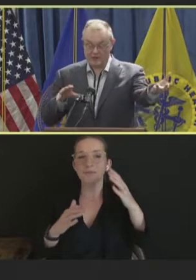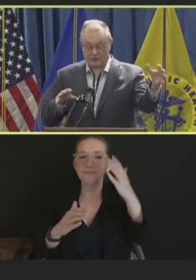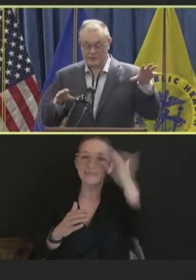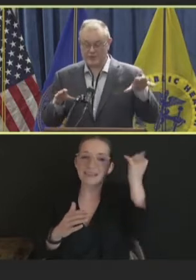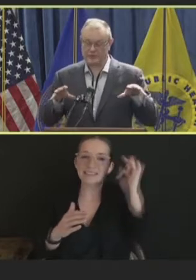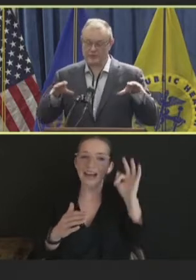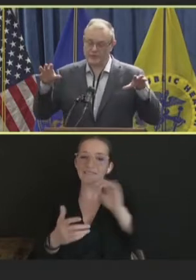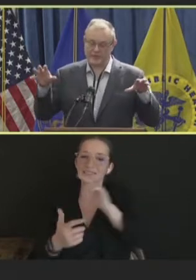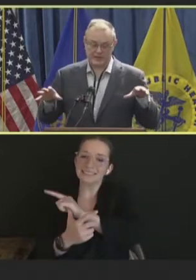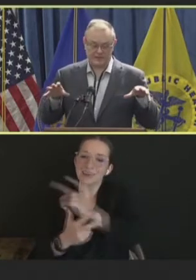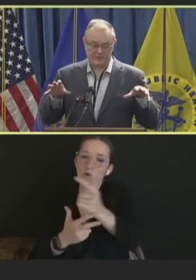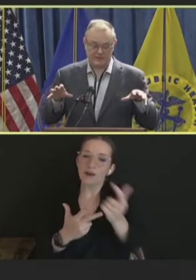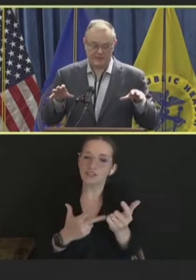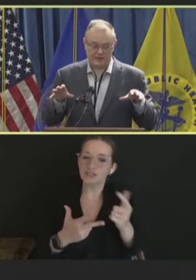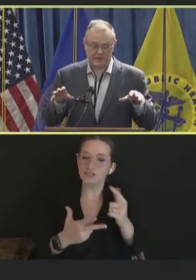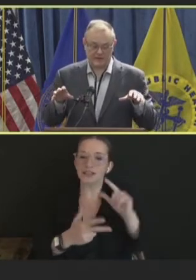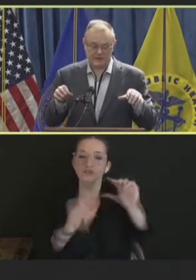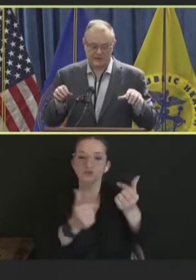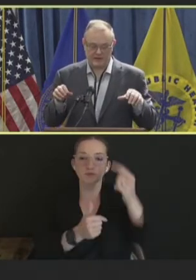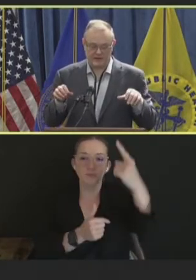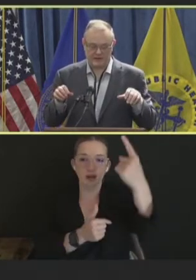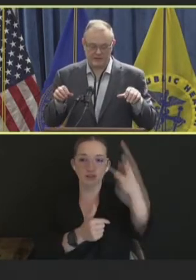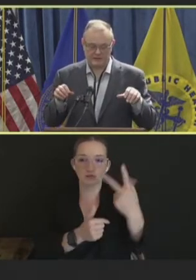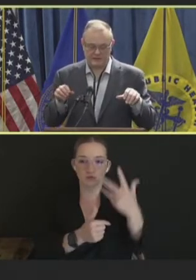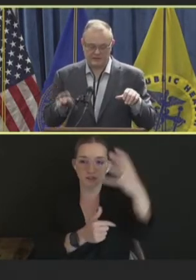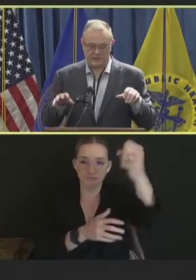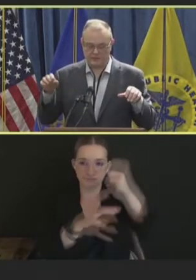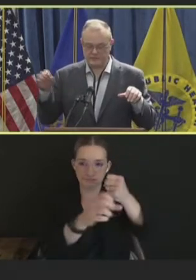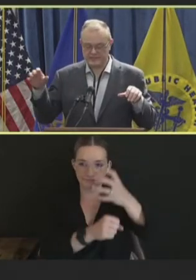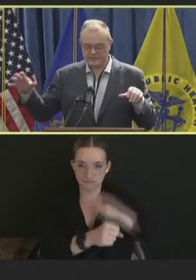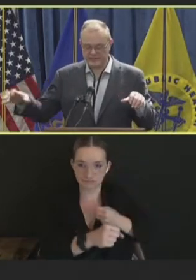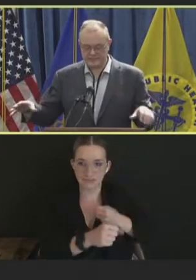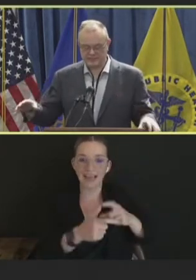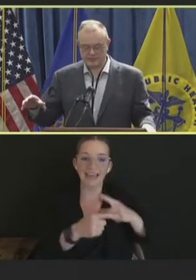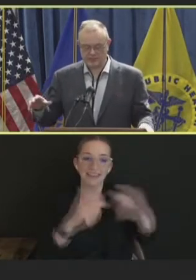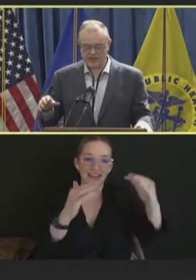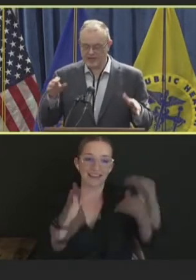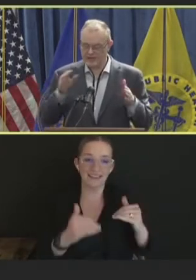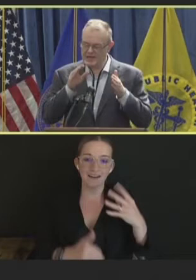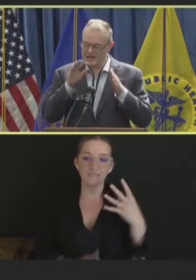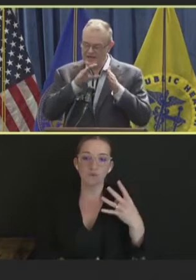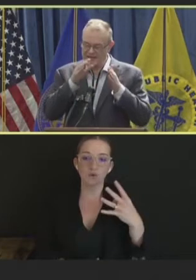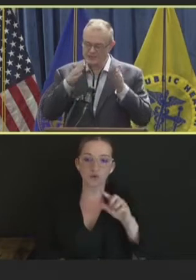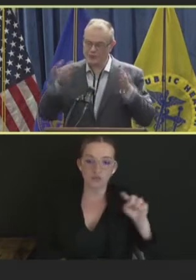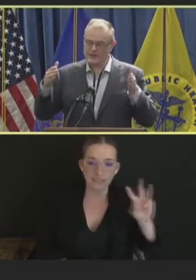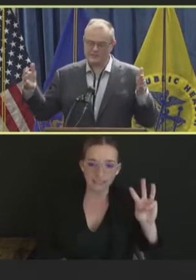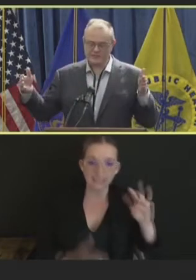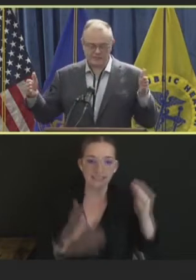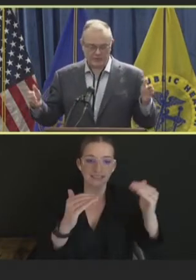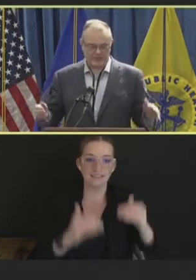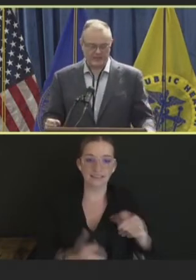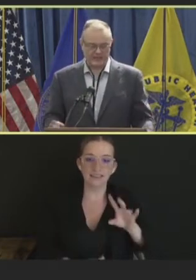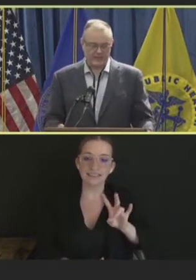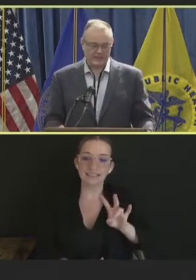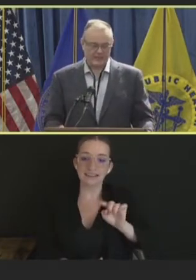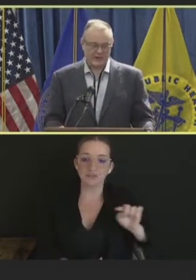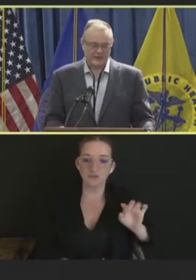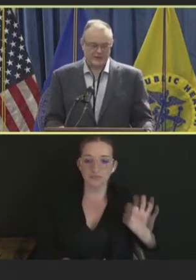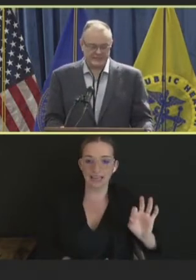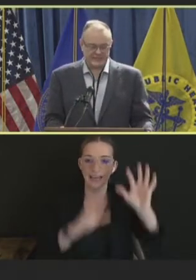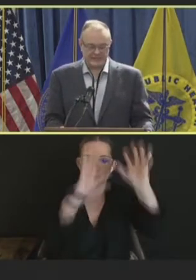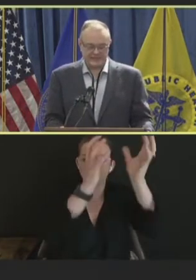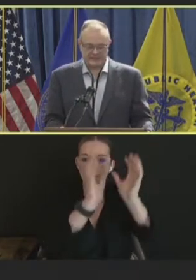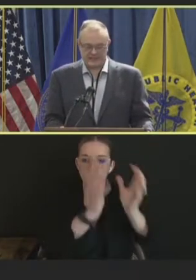on groups 1 through 3, and then 4 through 6, and then 7 through 9. That duration between the